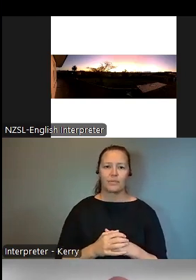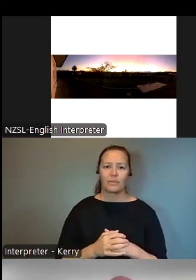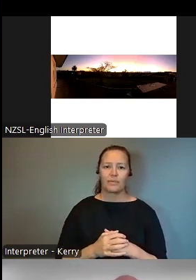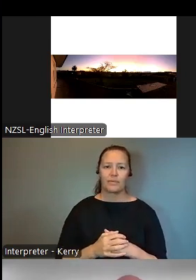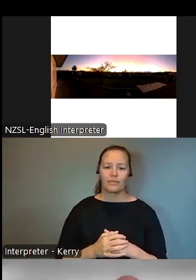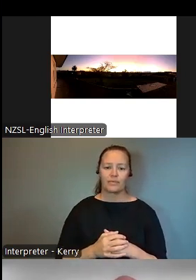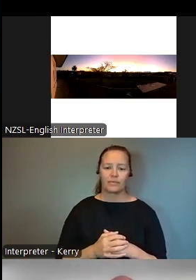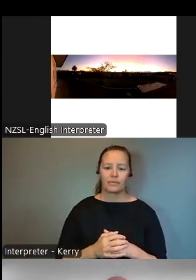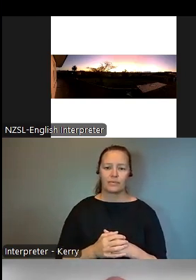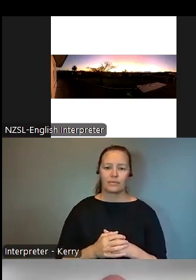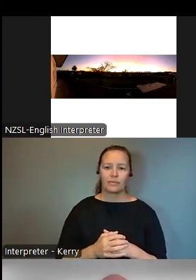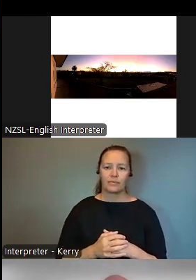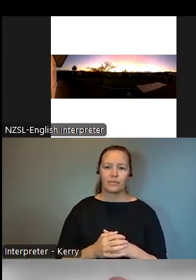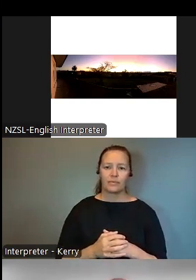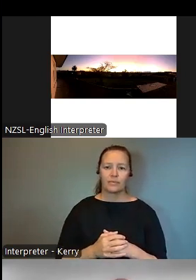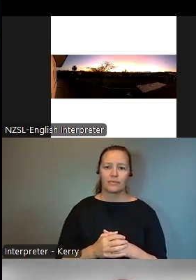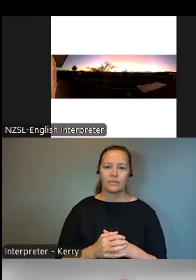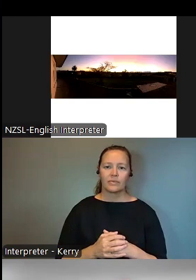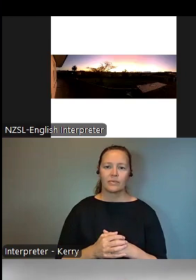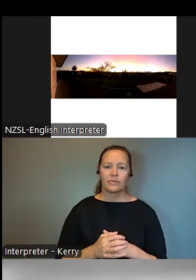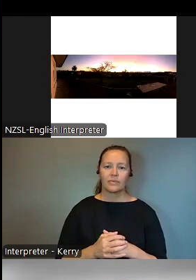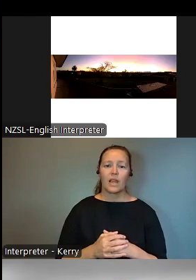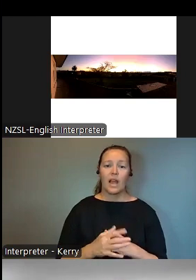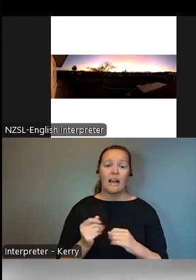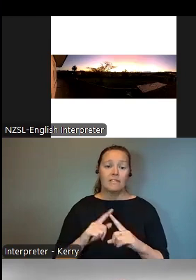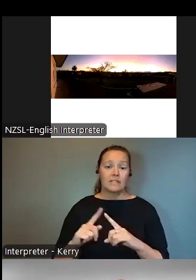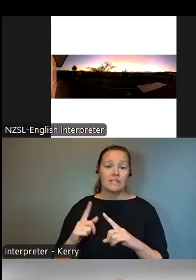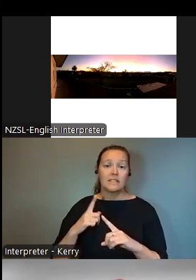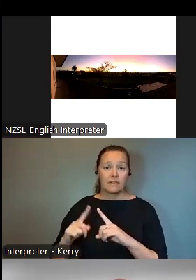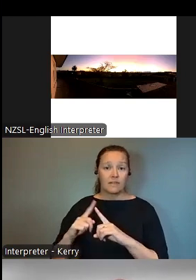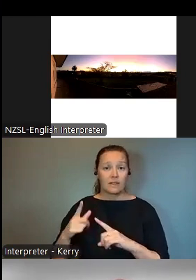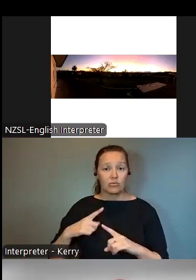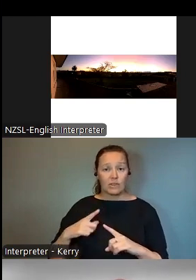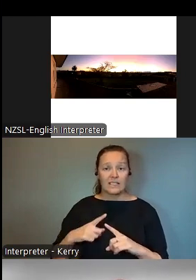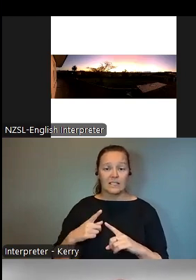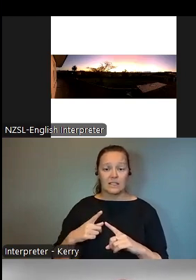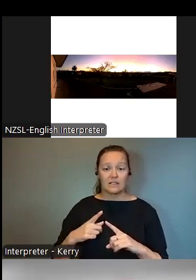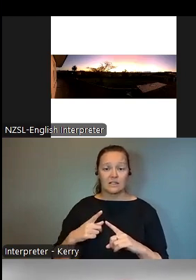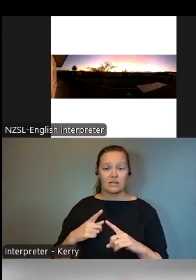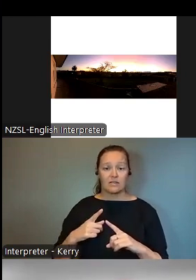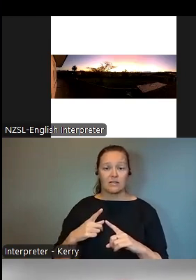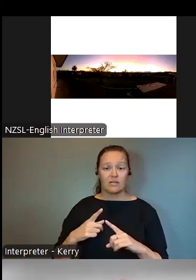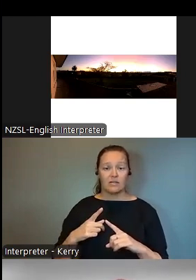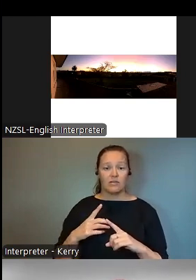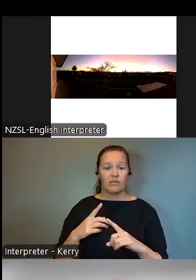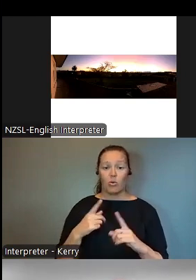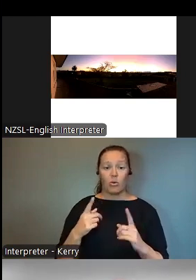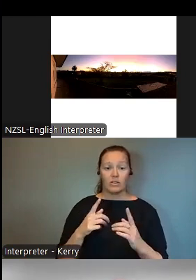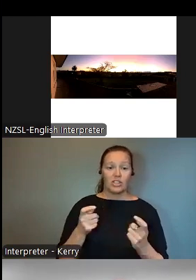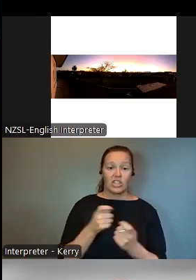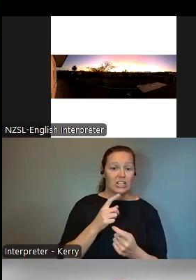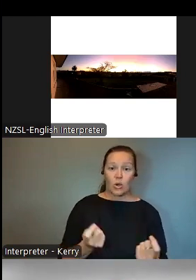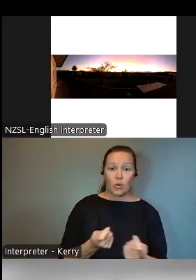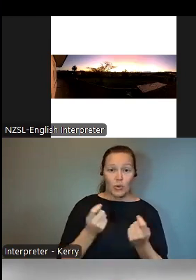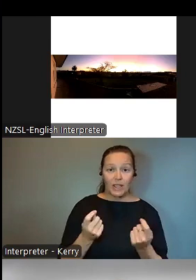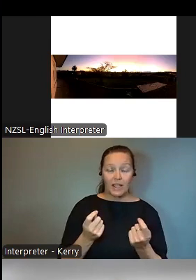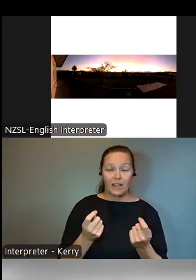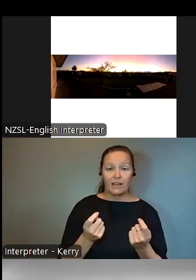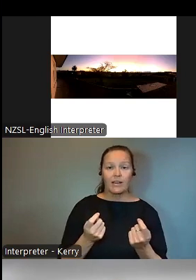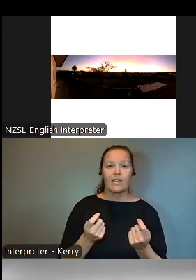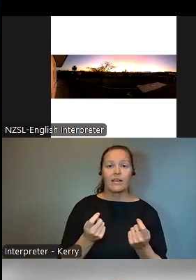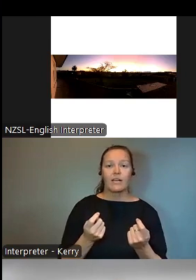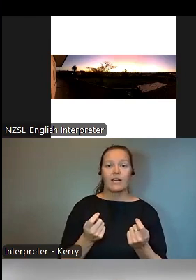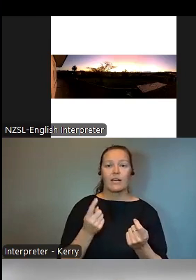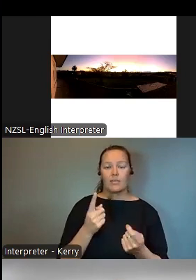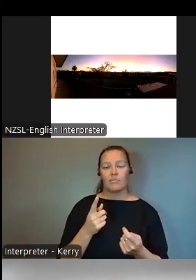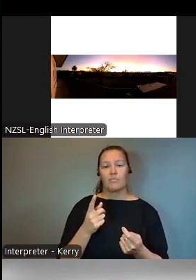few reasons for that, a range of different reasons. Partly because very few of us as leaders have